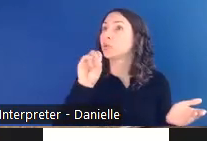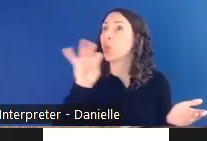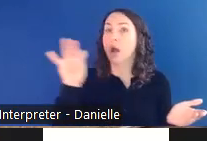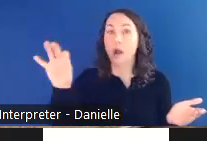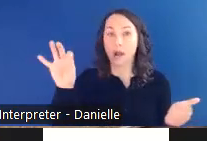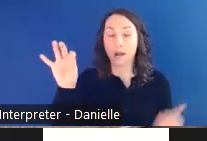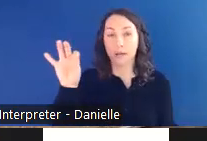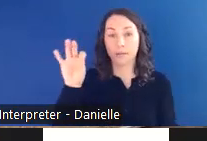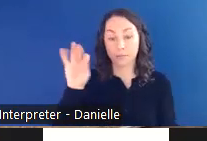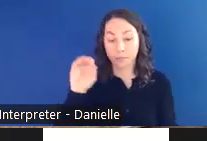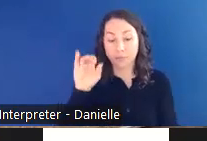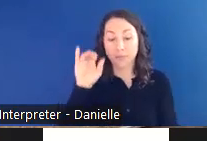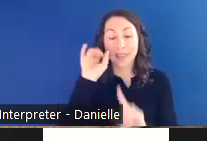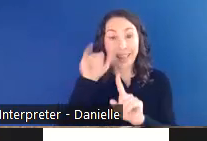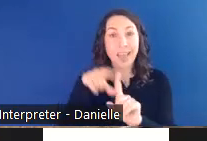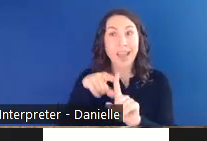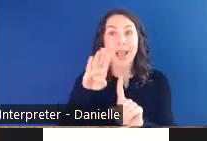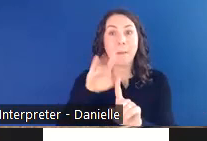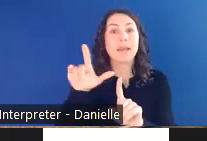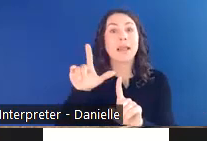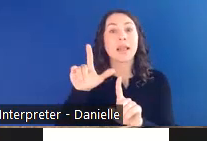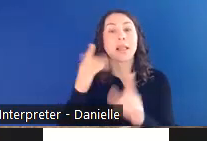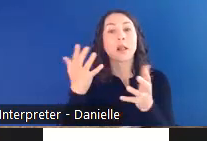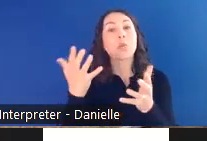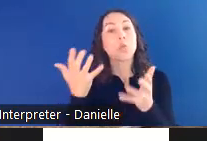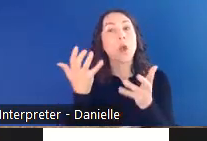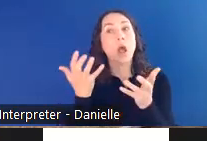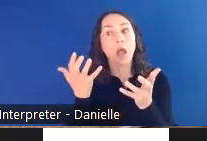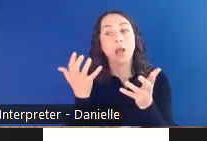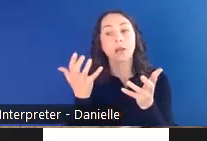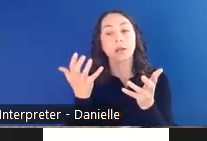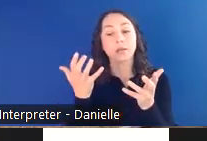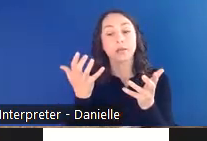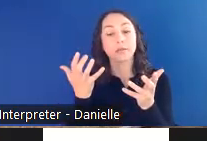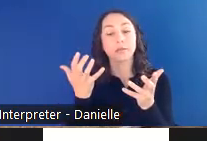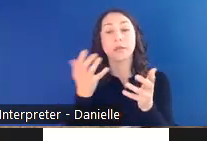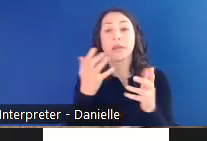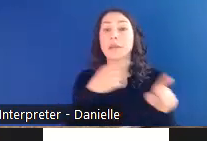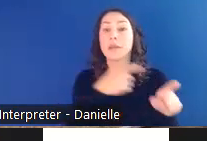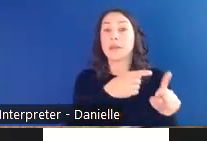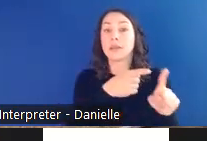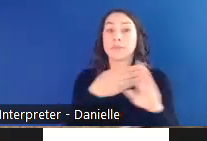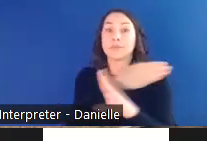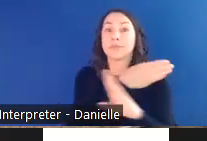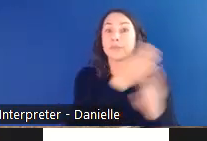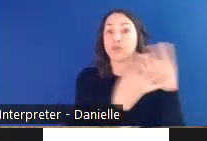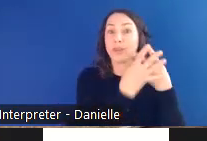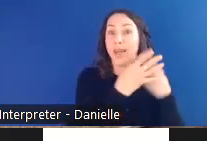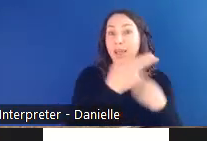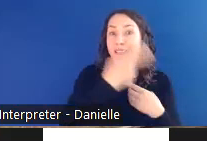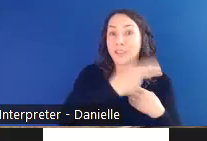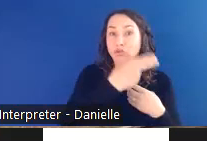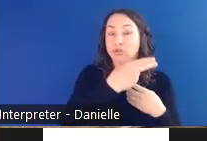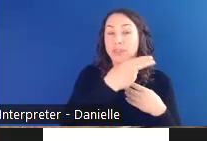22-099, which specifically is looking to address sealing criminal records in order to increase